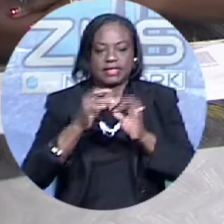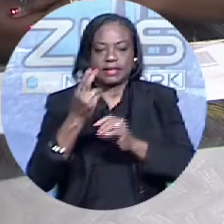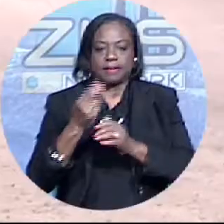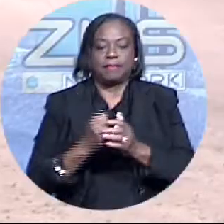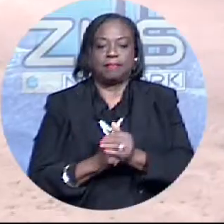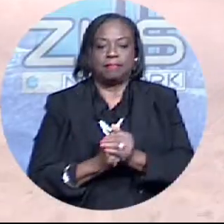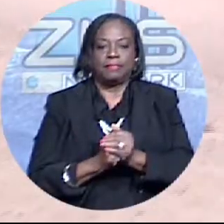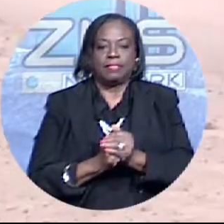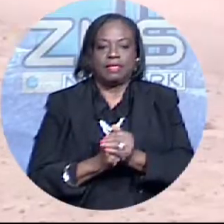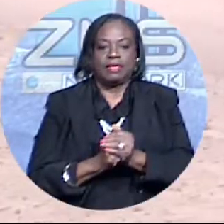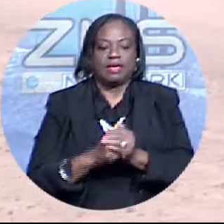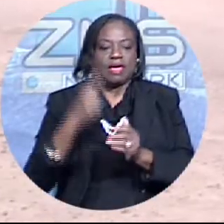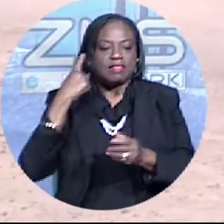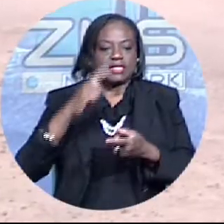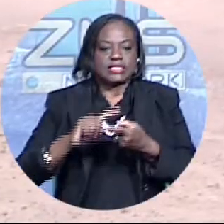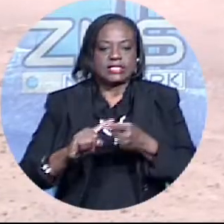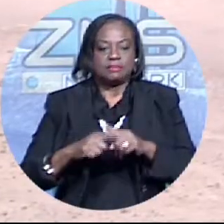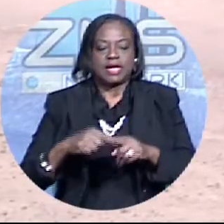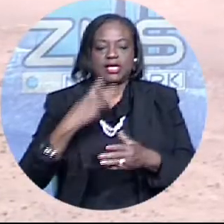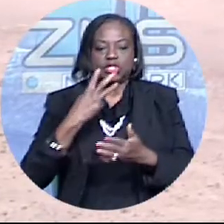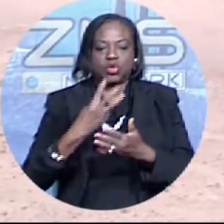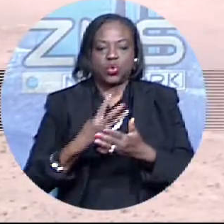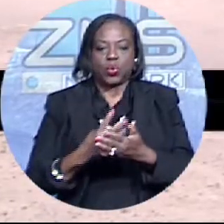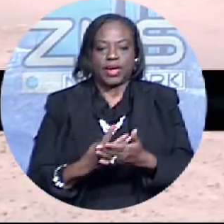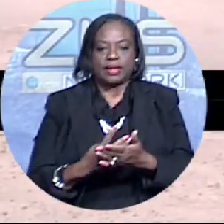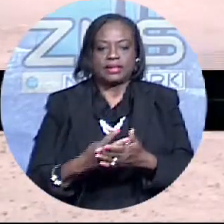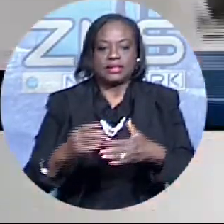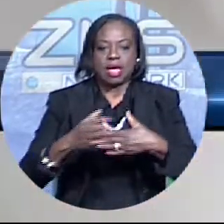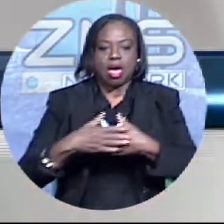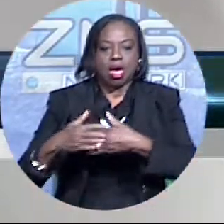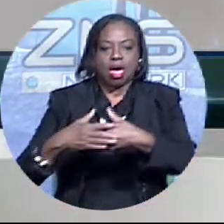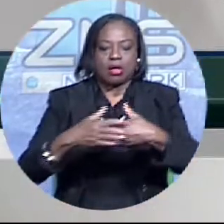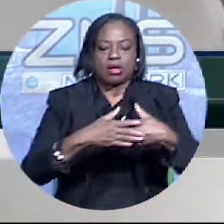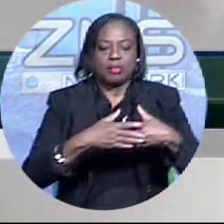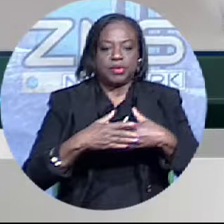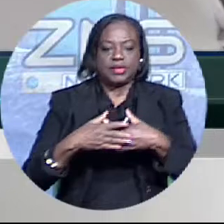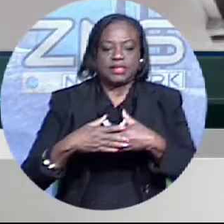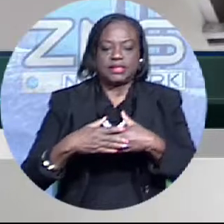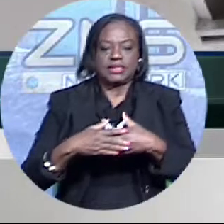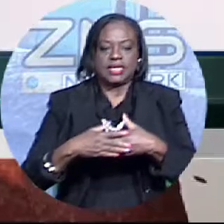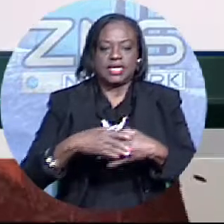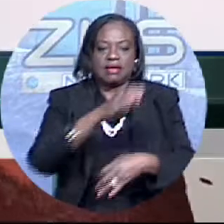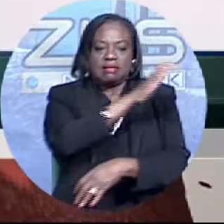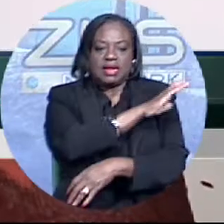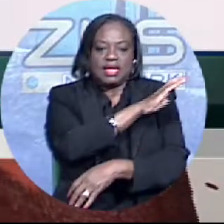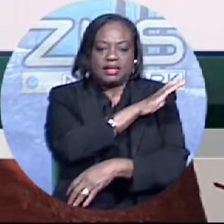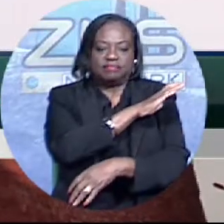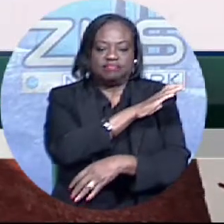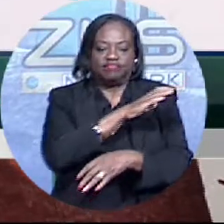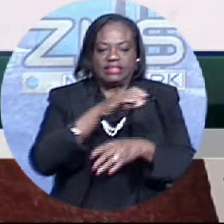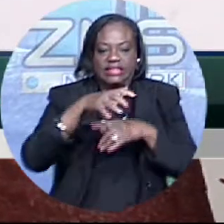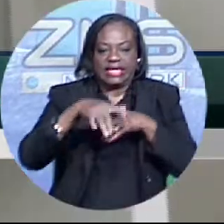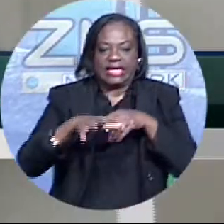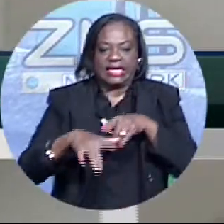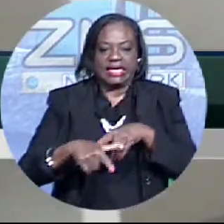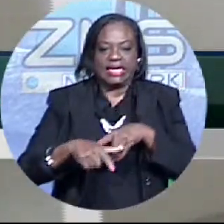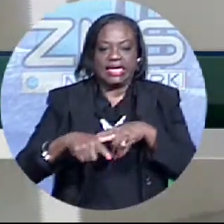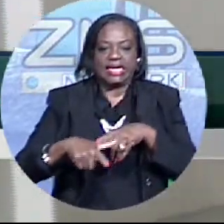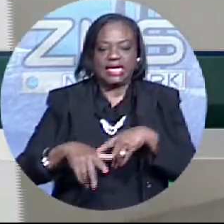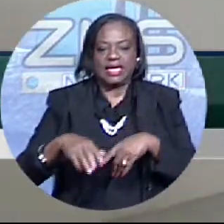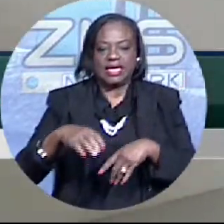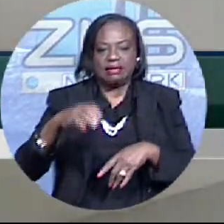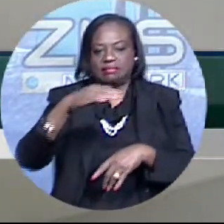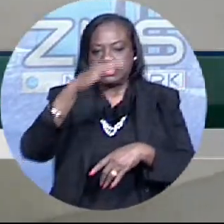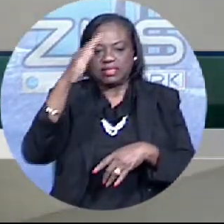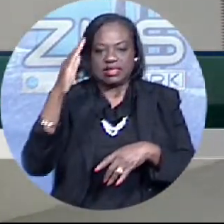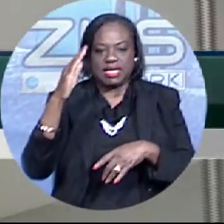The Spanish Wells Community Clinic has fallen into a state of disrepair with its leaking ceiling, malfunctioning air conditioning system, and the morgue